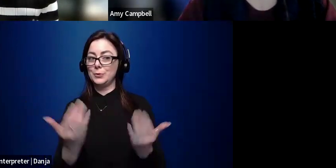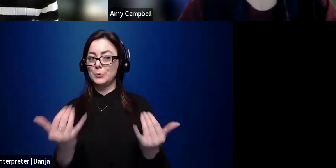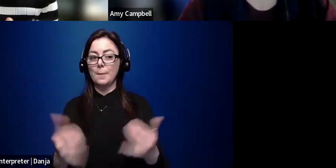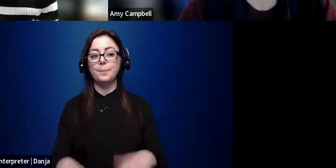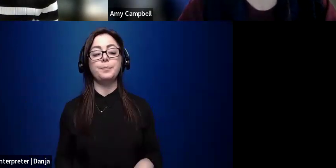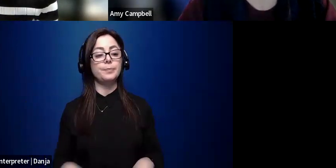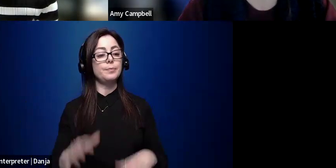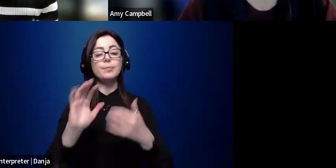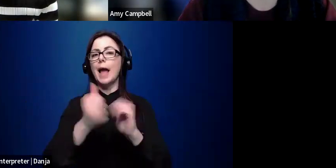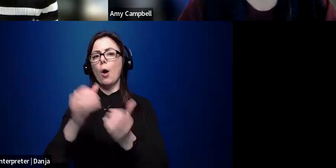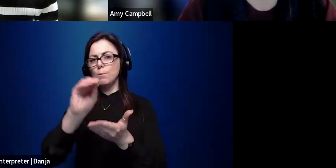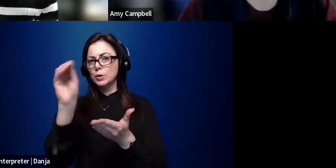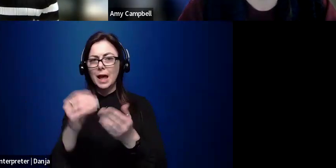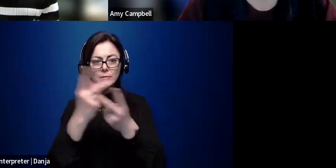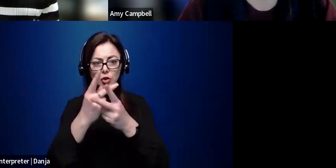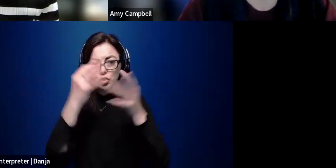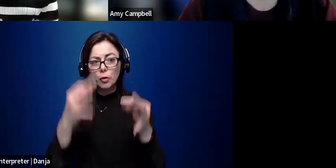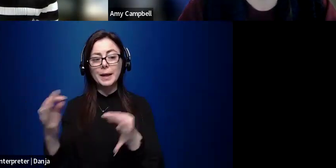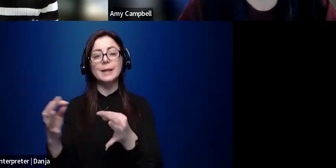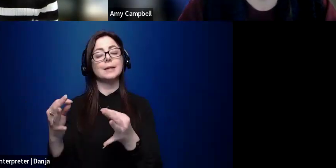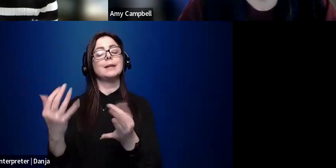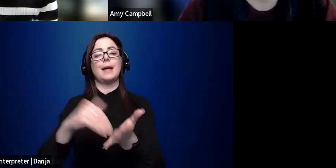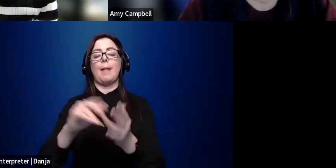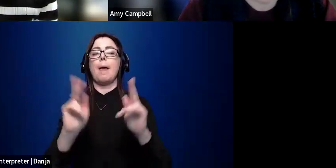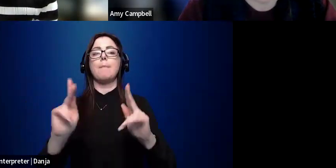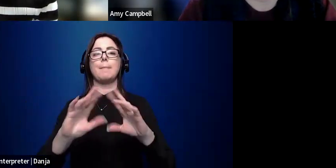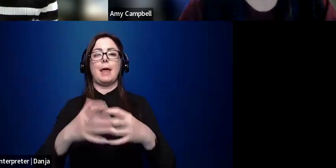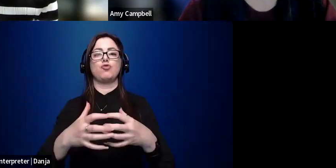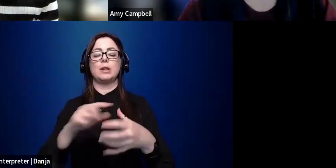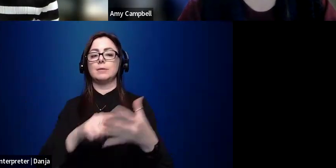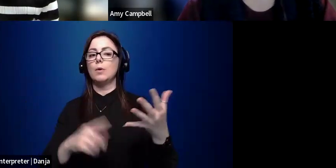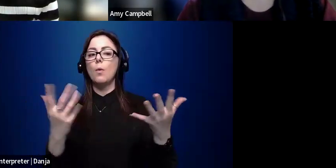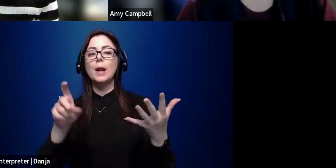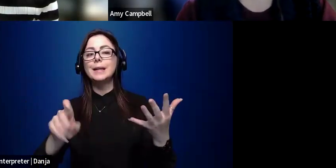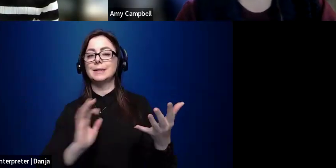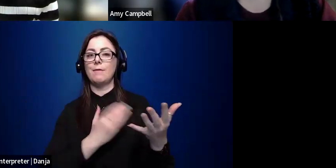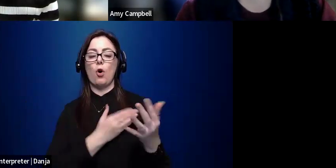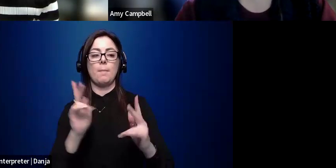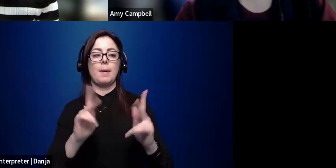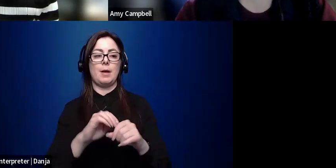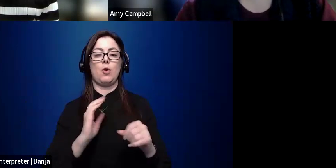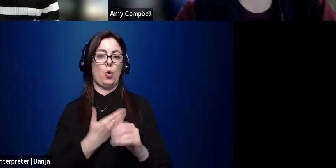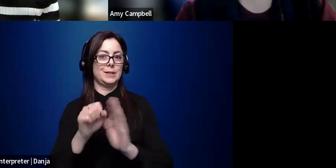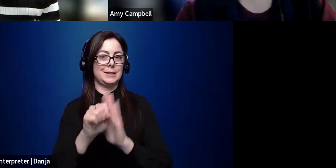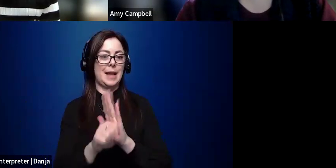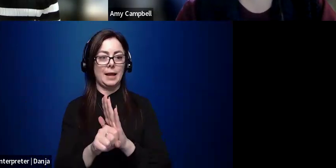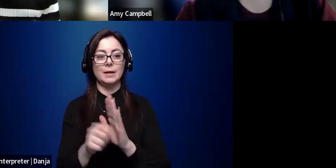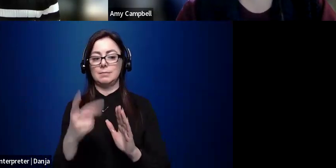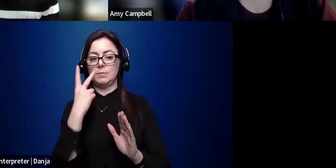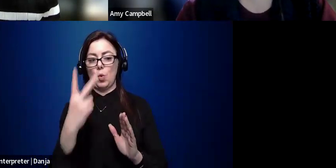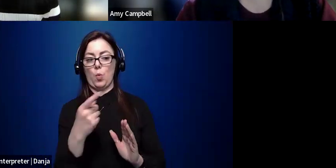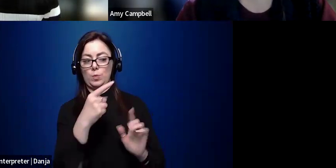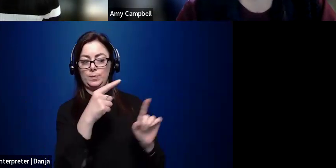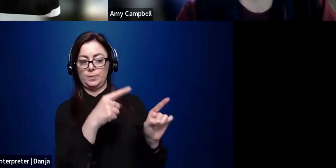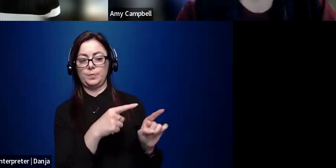based on, again, the needs of people in our state, the population and how it changes. And as you can see here,